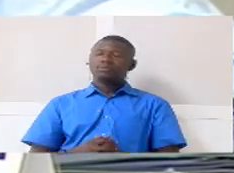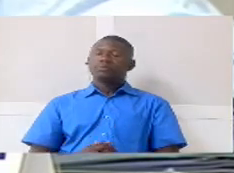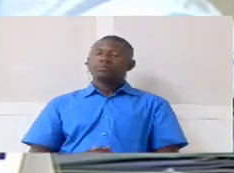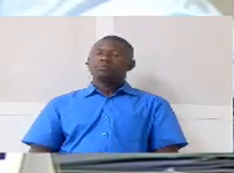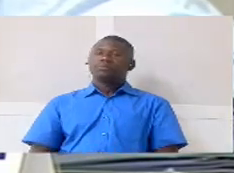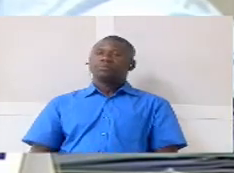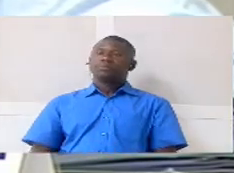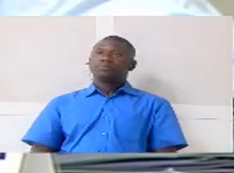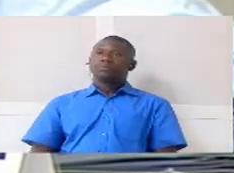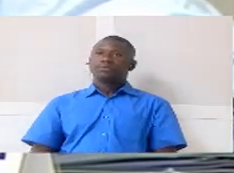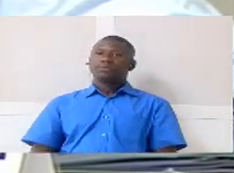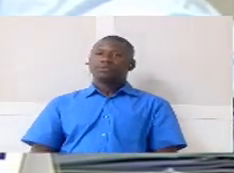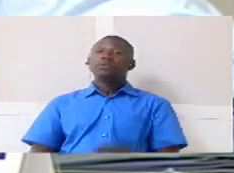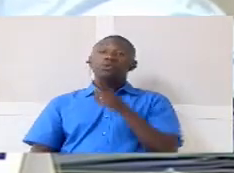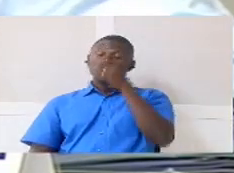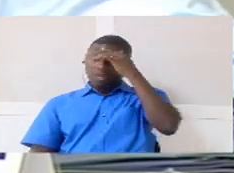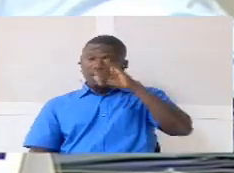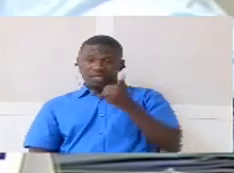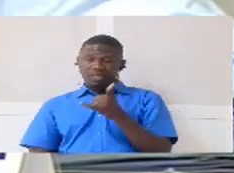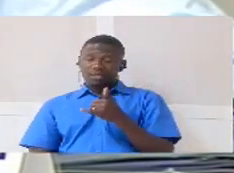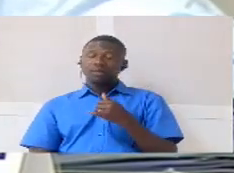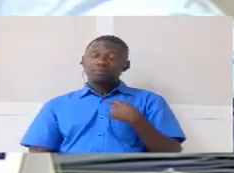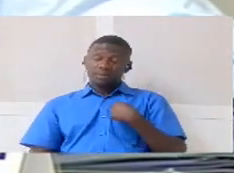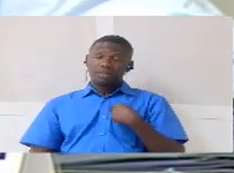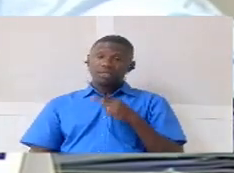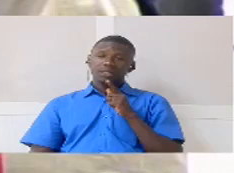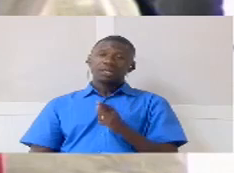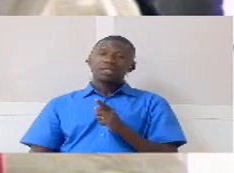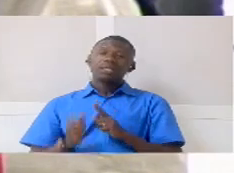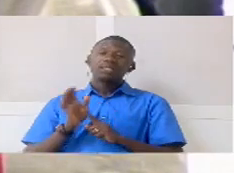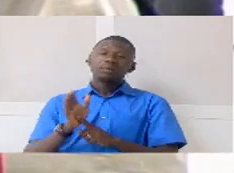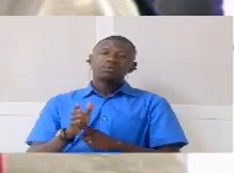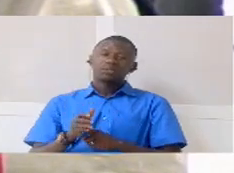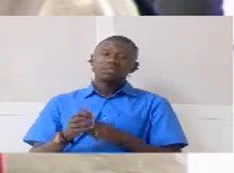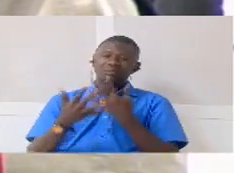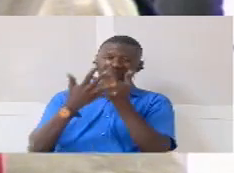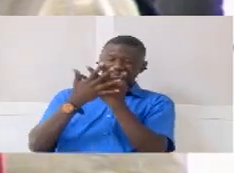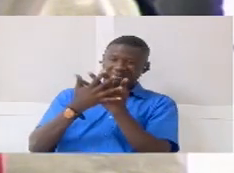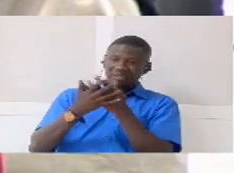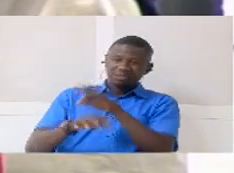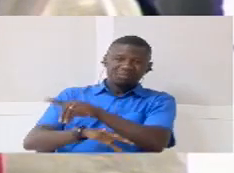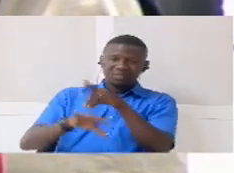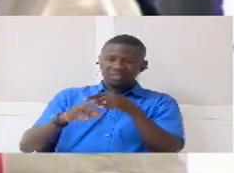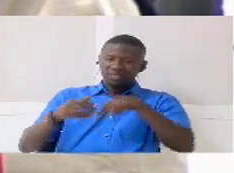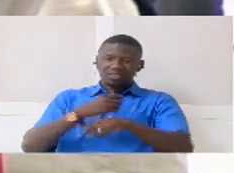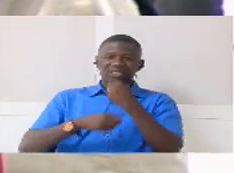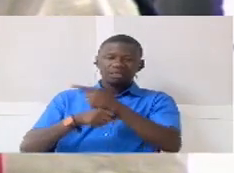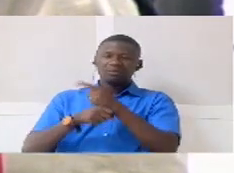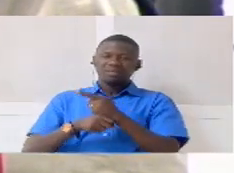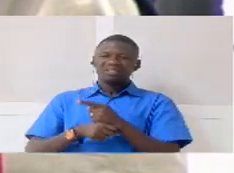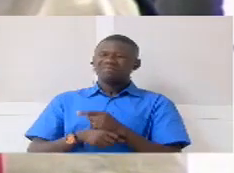the prison in Gambia is a terrible place to be in. Ibesonan maleko